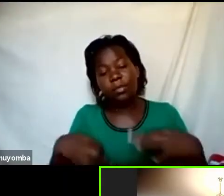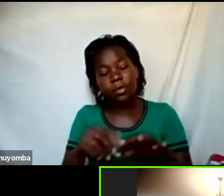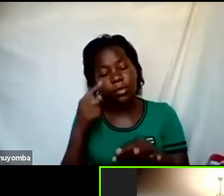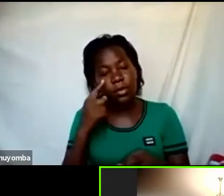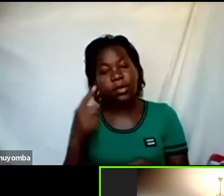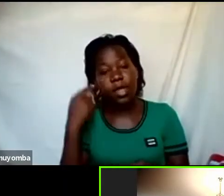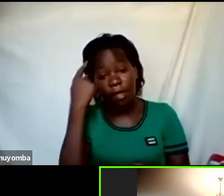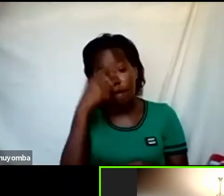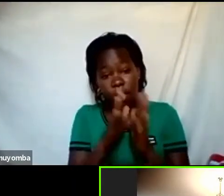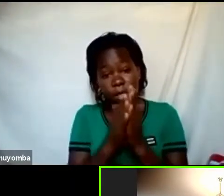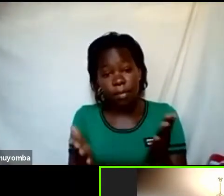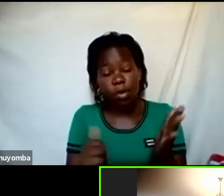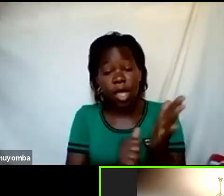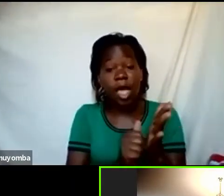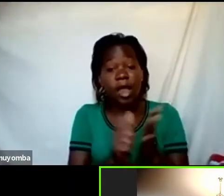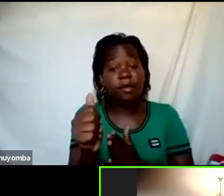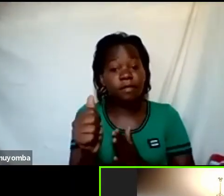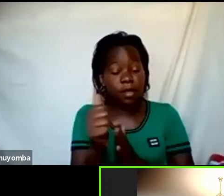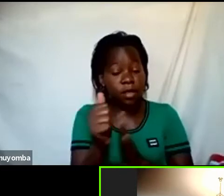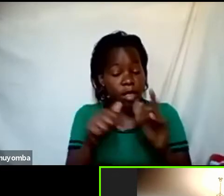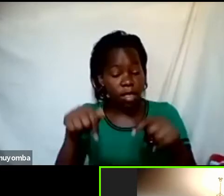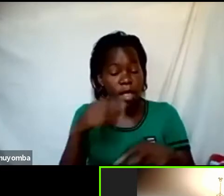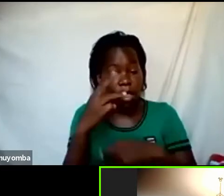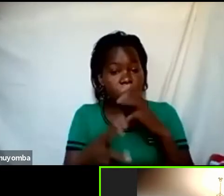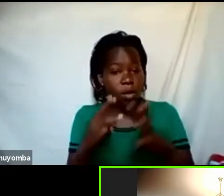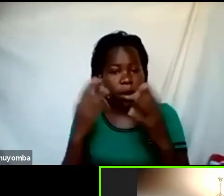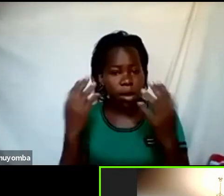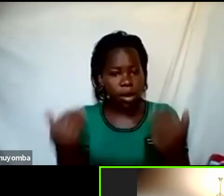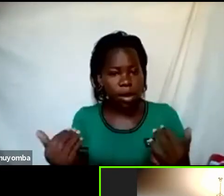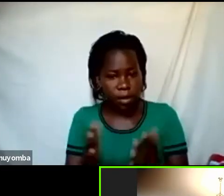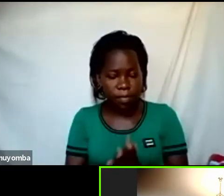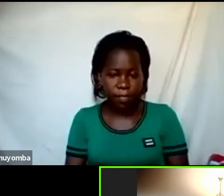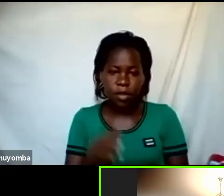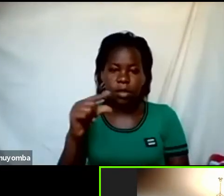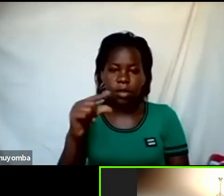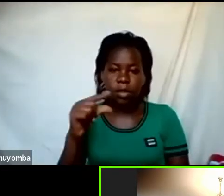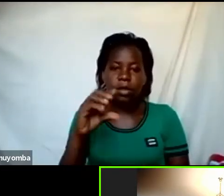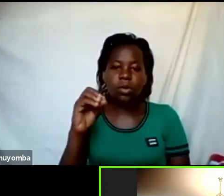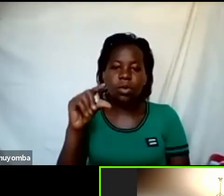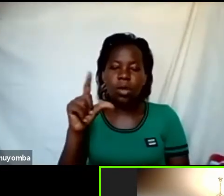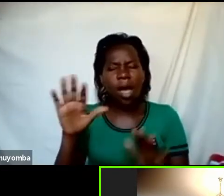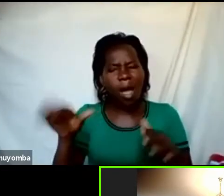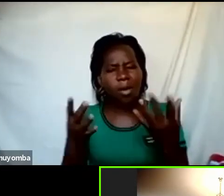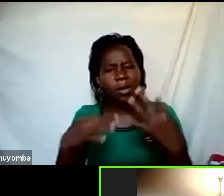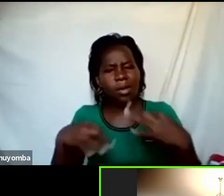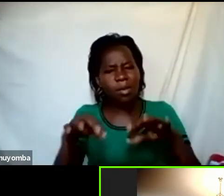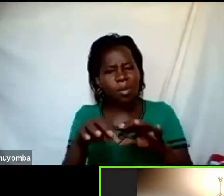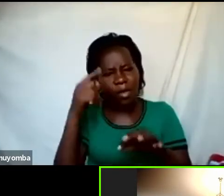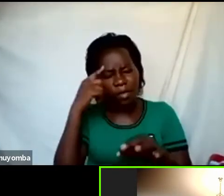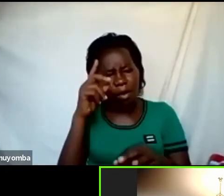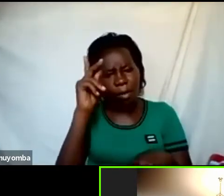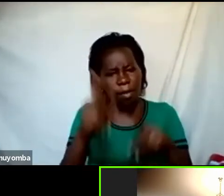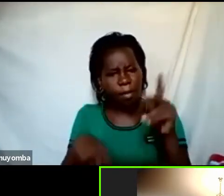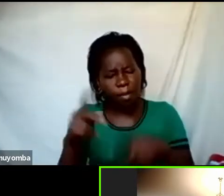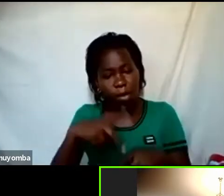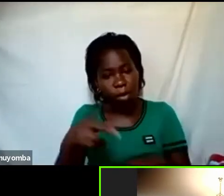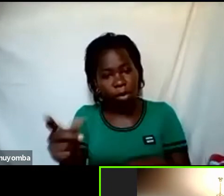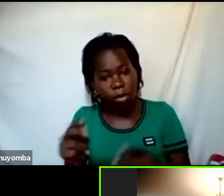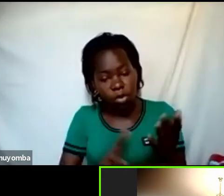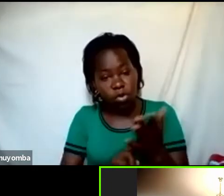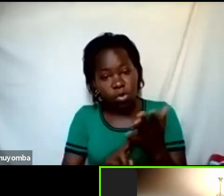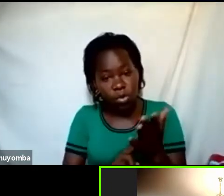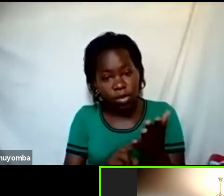advertising agencies in the world at the moment. How critical is it for anyone who is thinking about going into this space to make use of